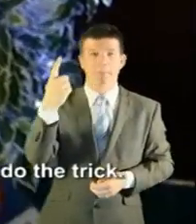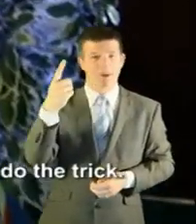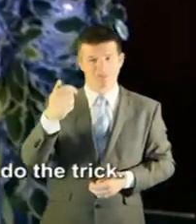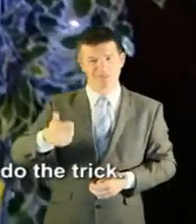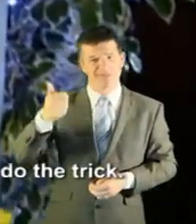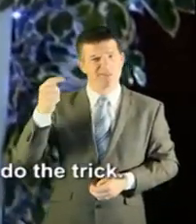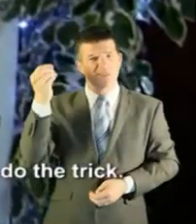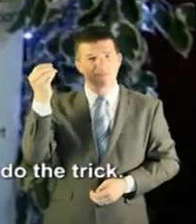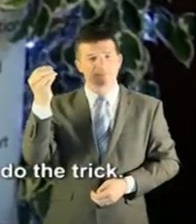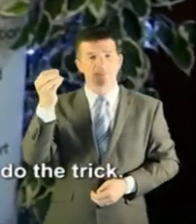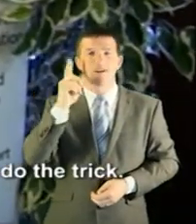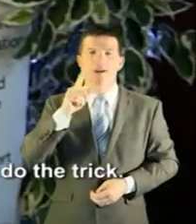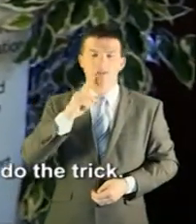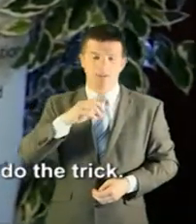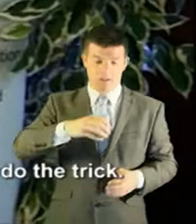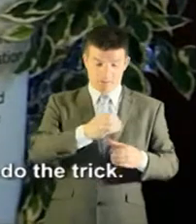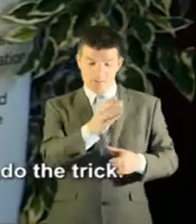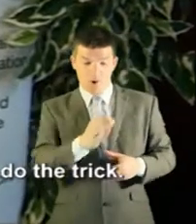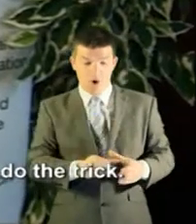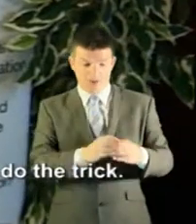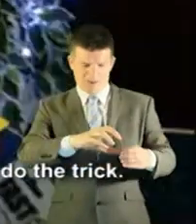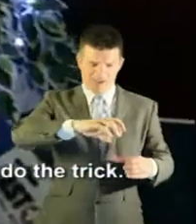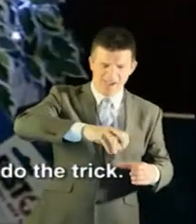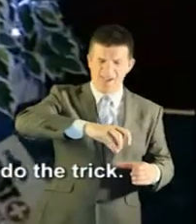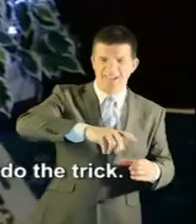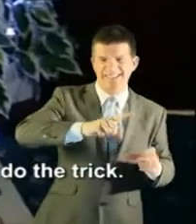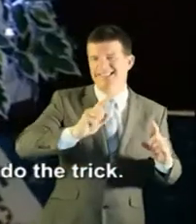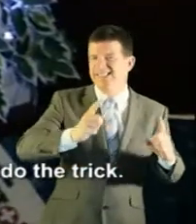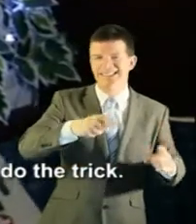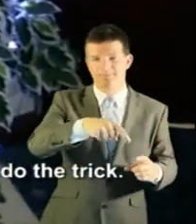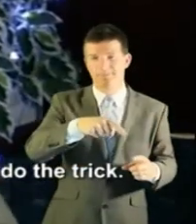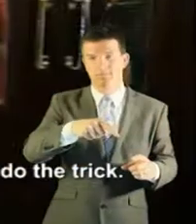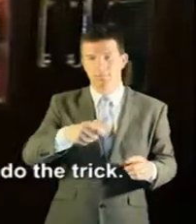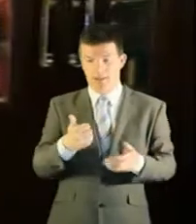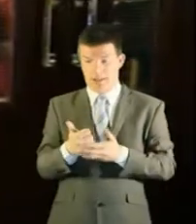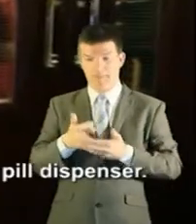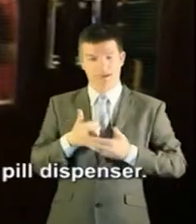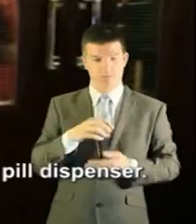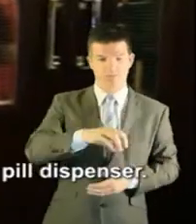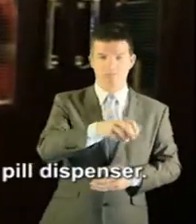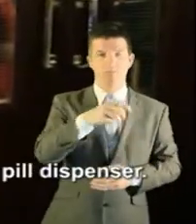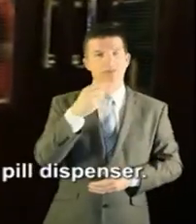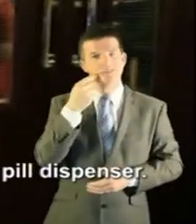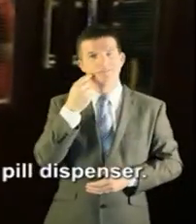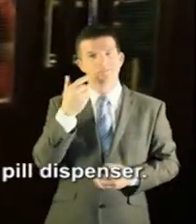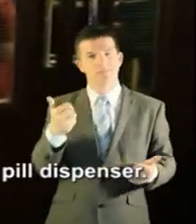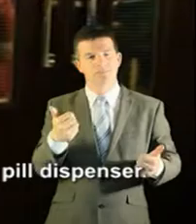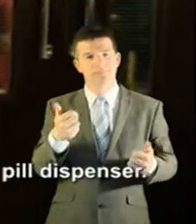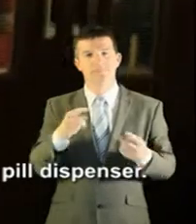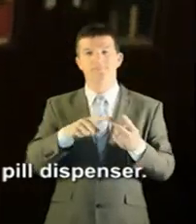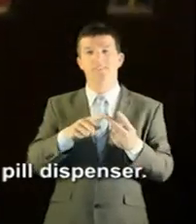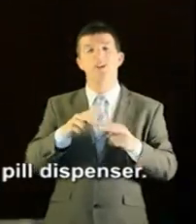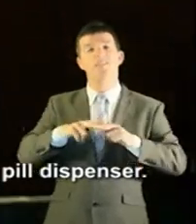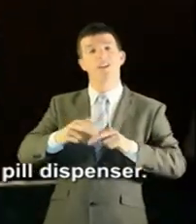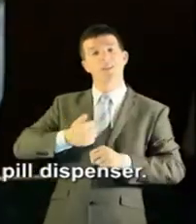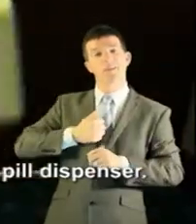the bottles from the supermarket, and this should do the trick. My dad take a lot of medication, so I brought